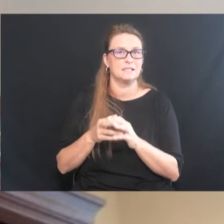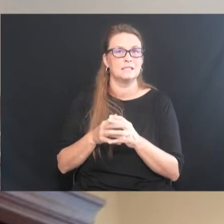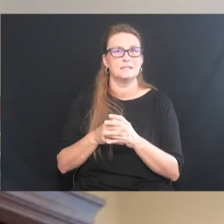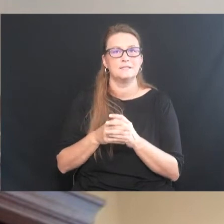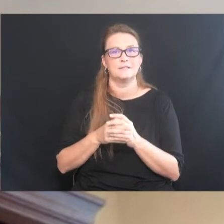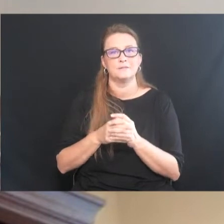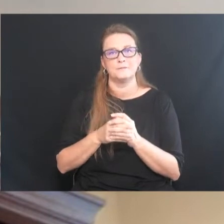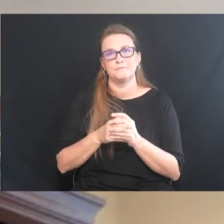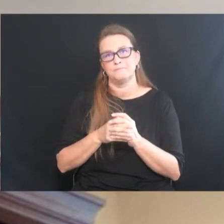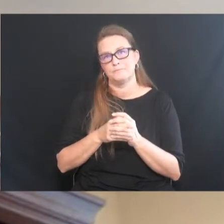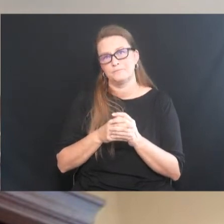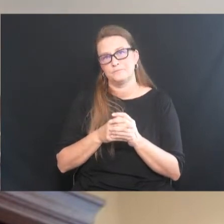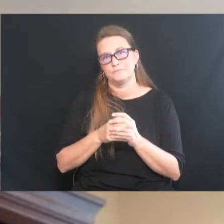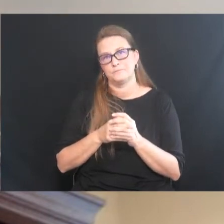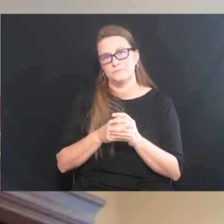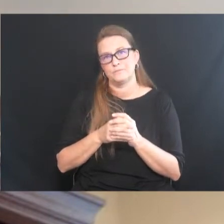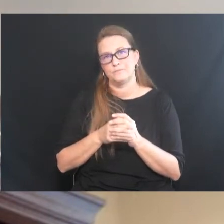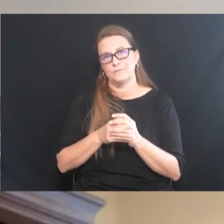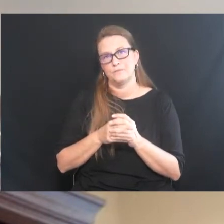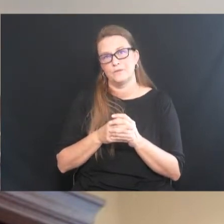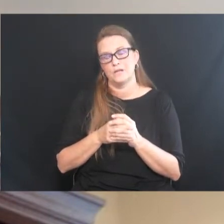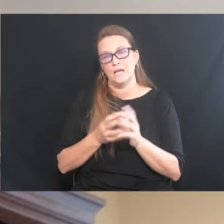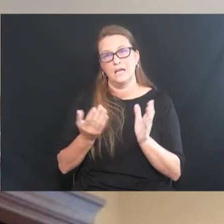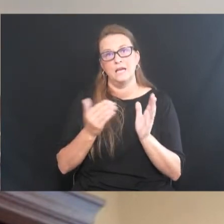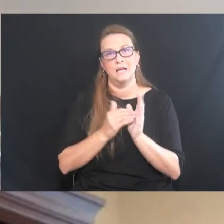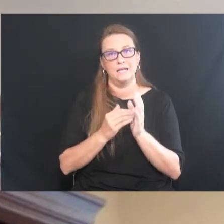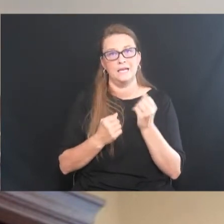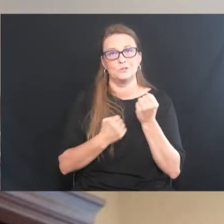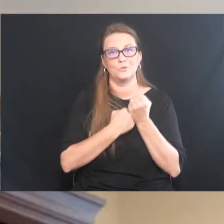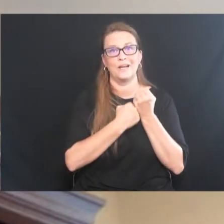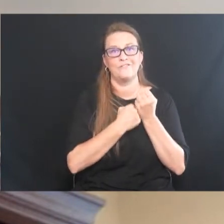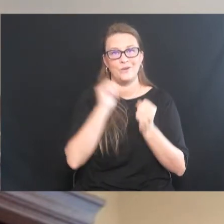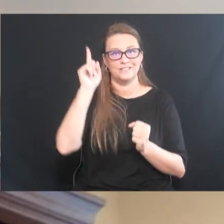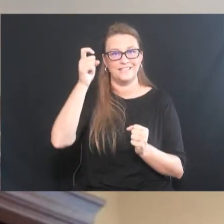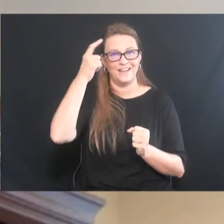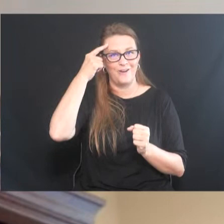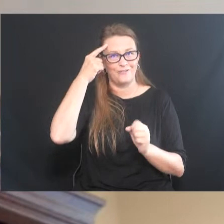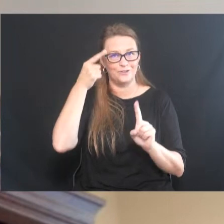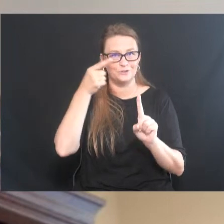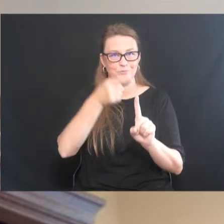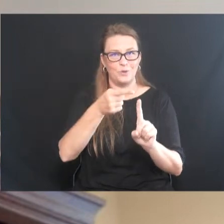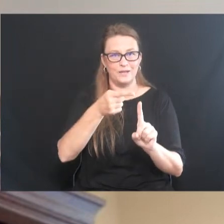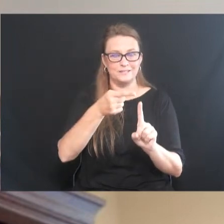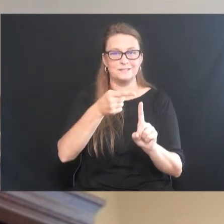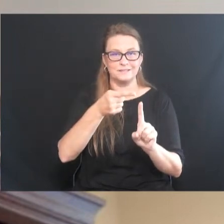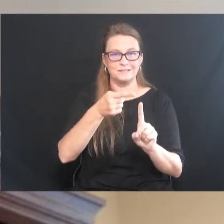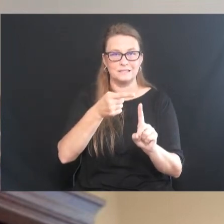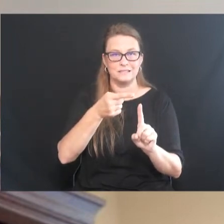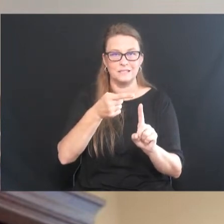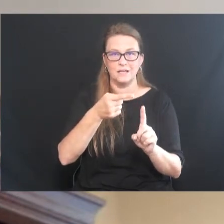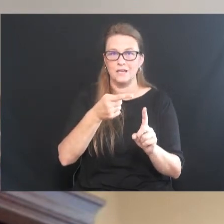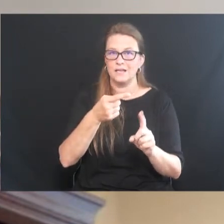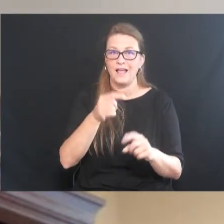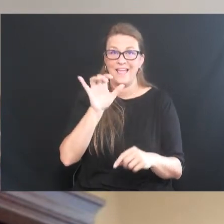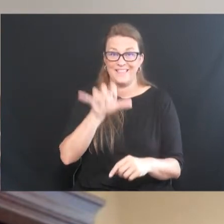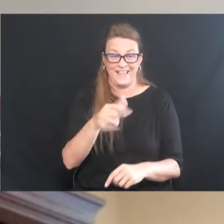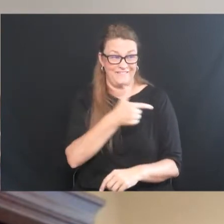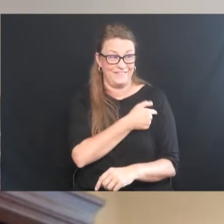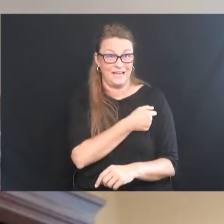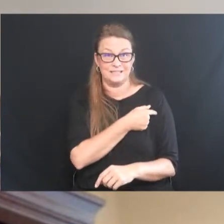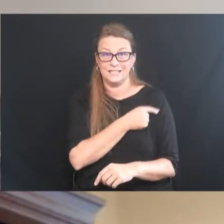thing, again, to reinforce the governor's point, our silver bullet is the